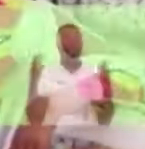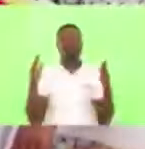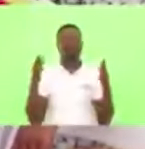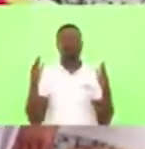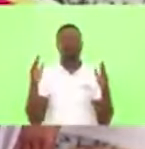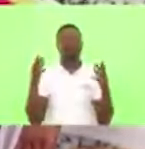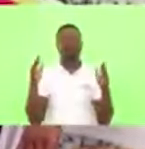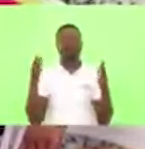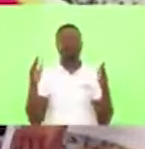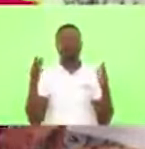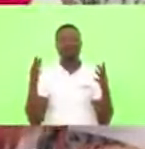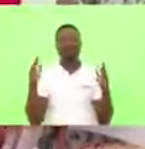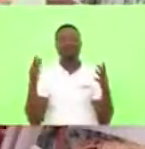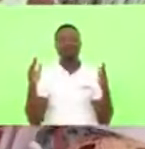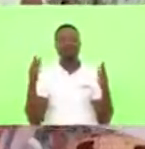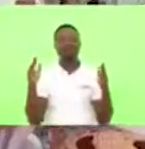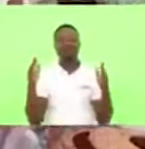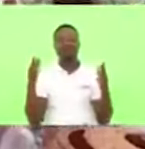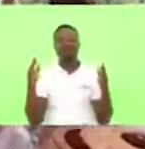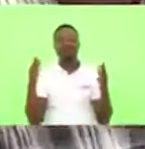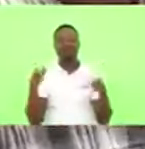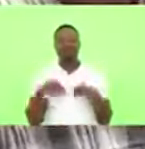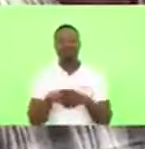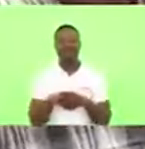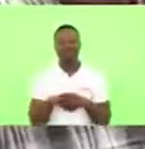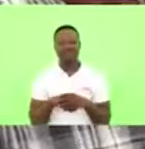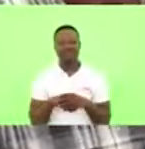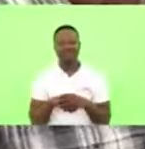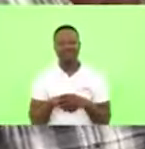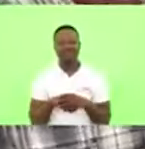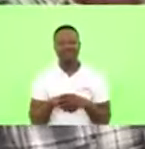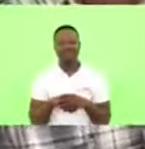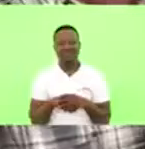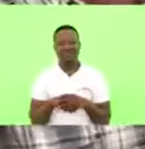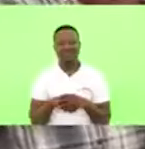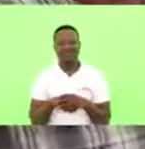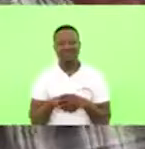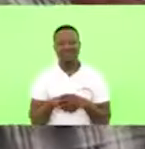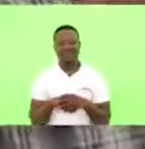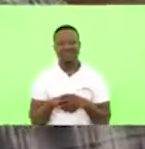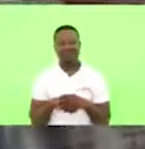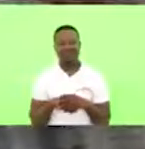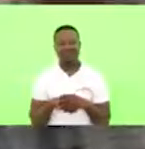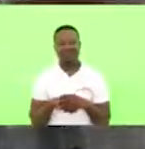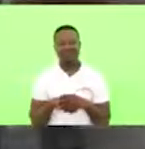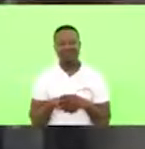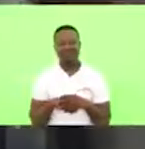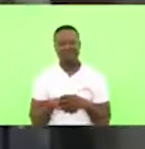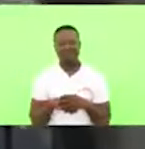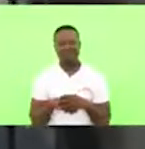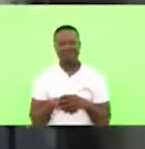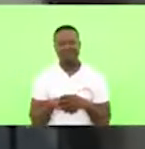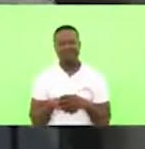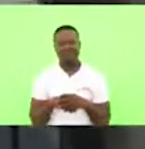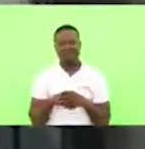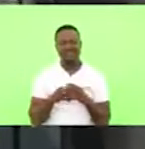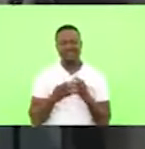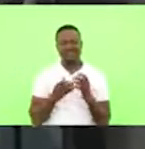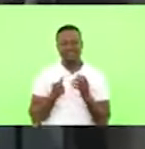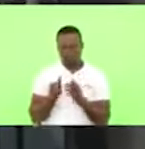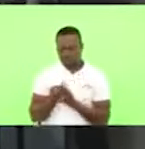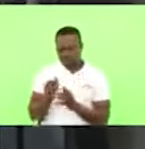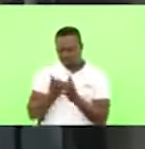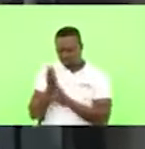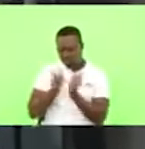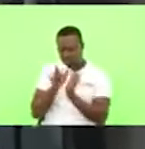Any day that we heal people in the name of Jesus, that we fix challenges and problems in the name